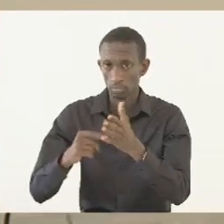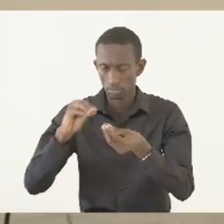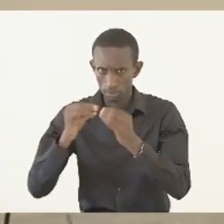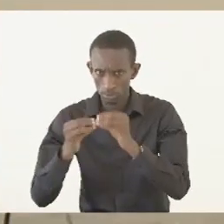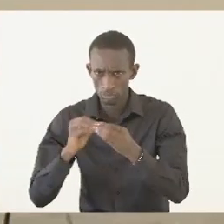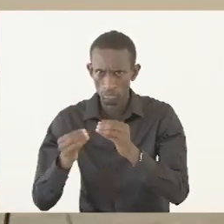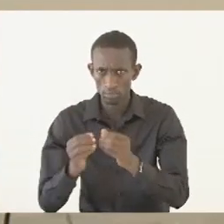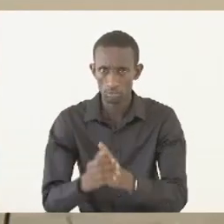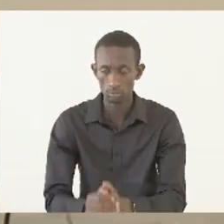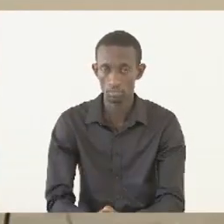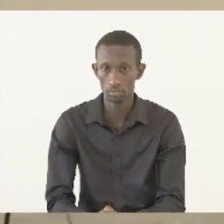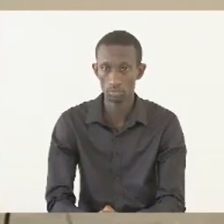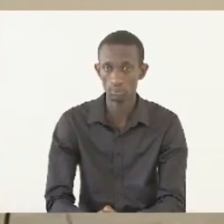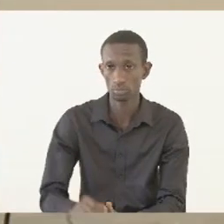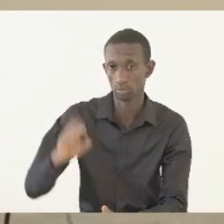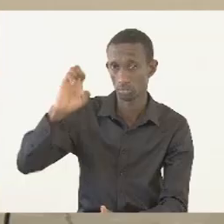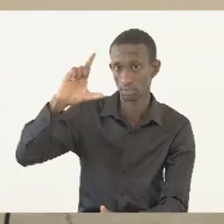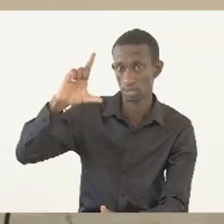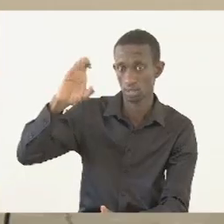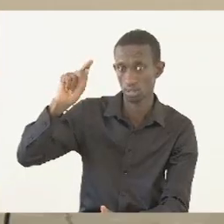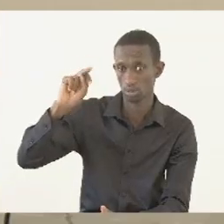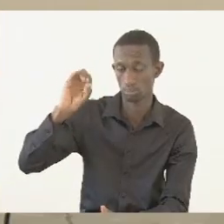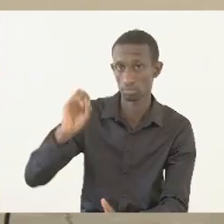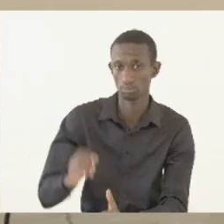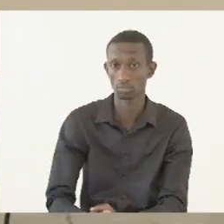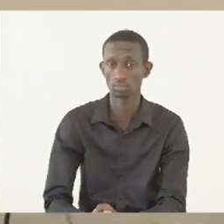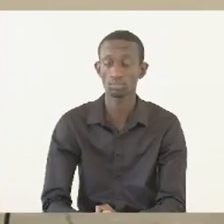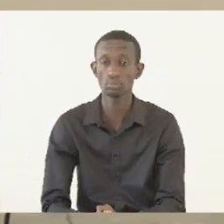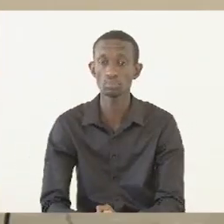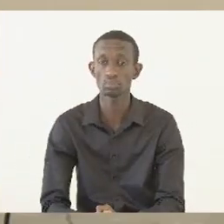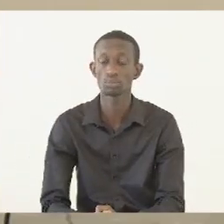of electrons on the